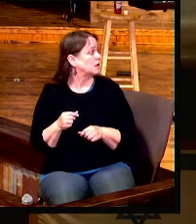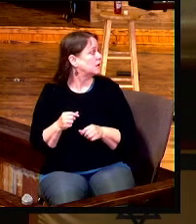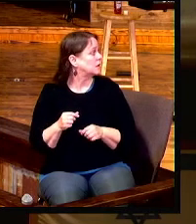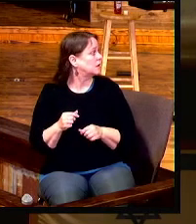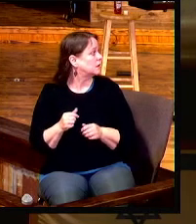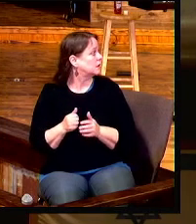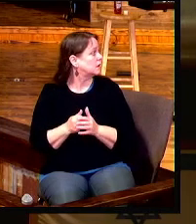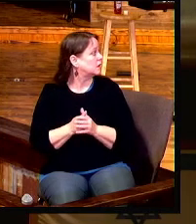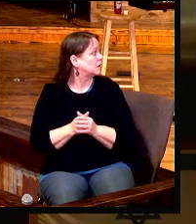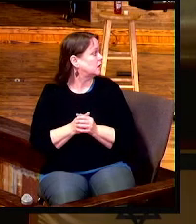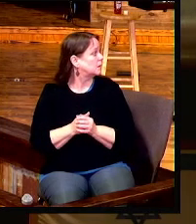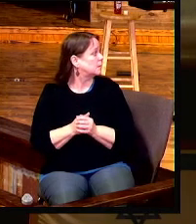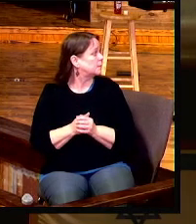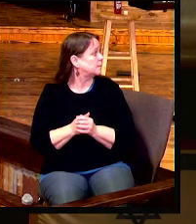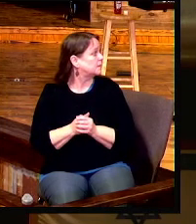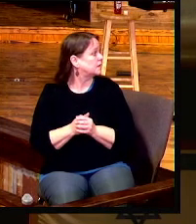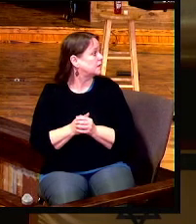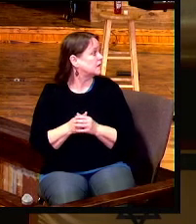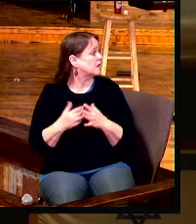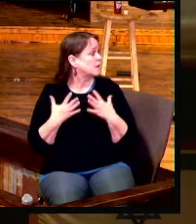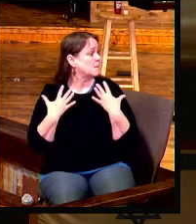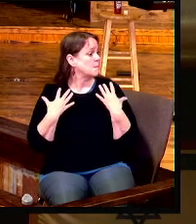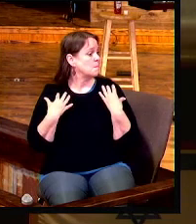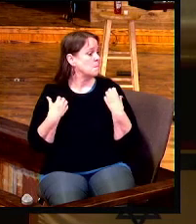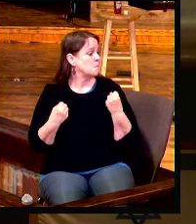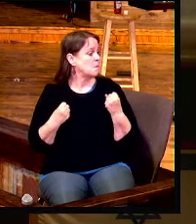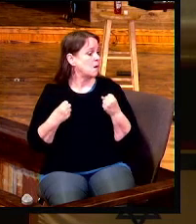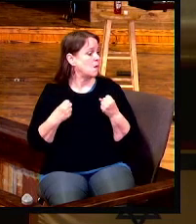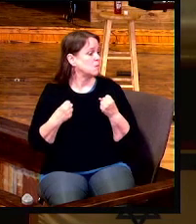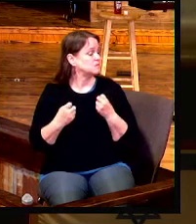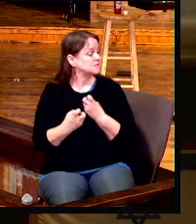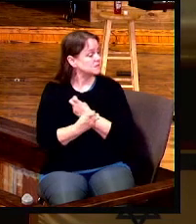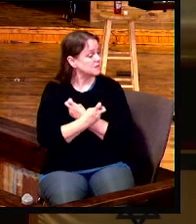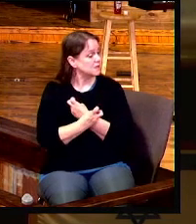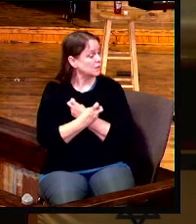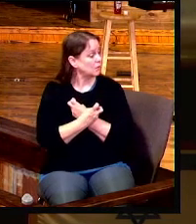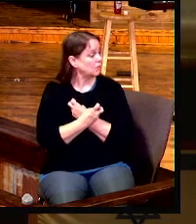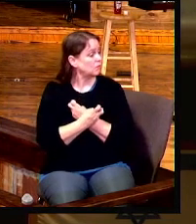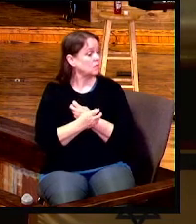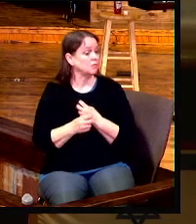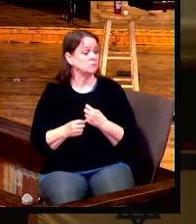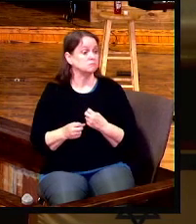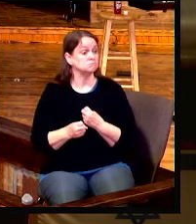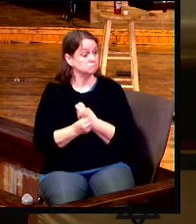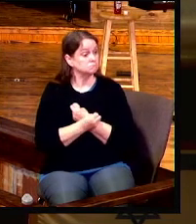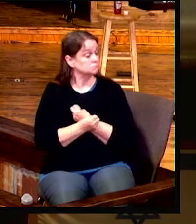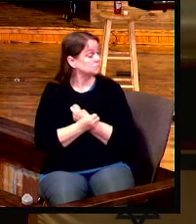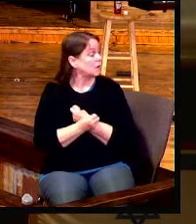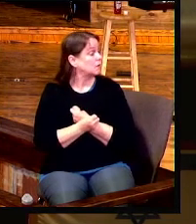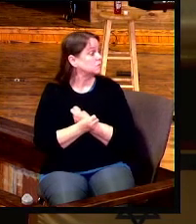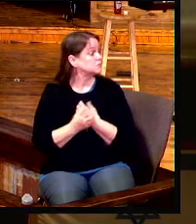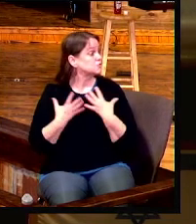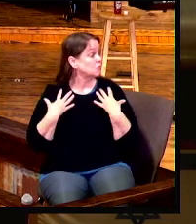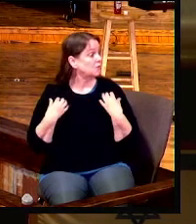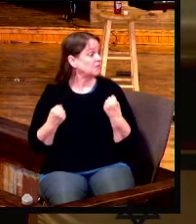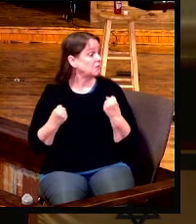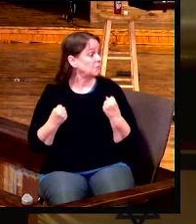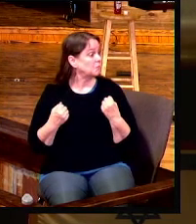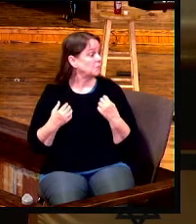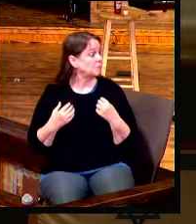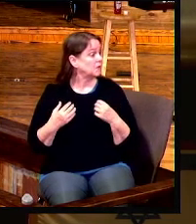heal. But you know what happened to those bones? They healed. I had hip replacement 2 years